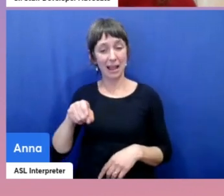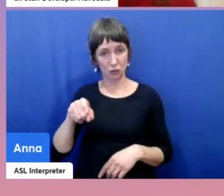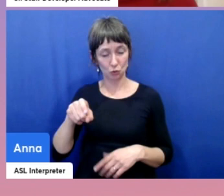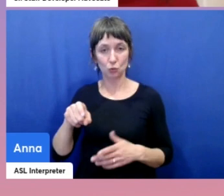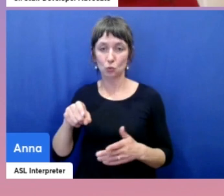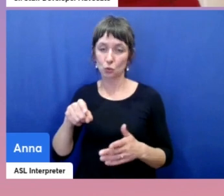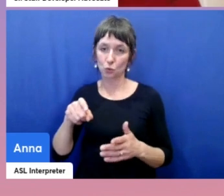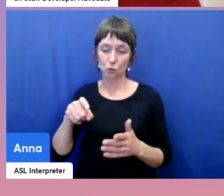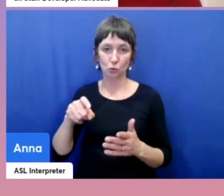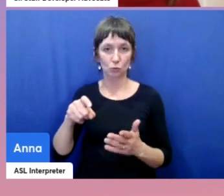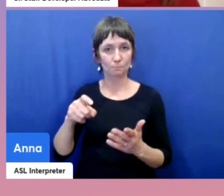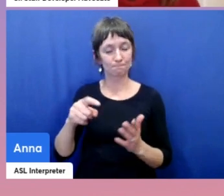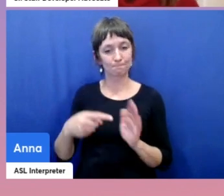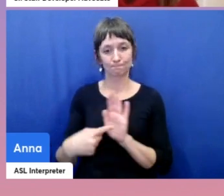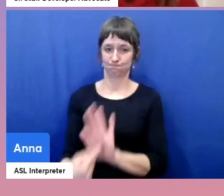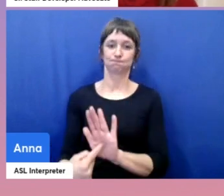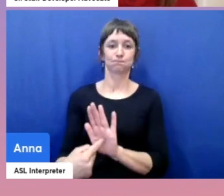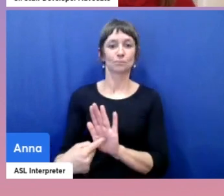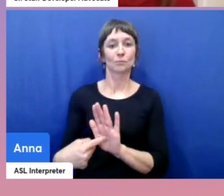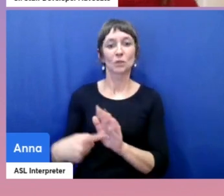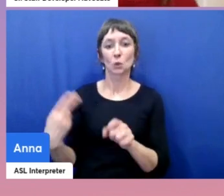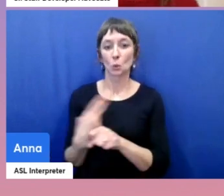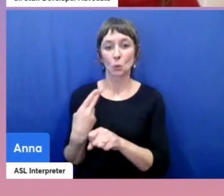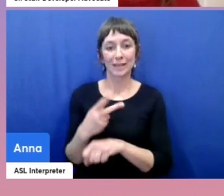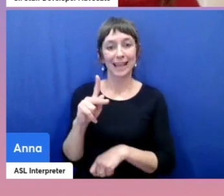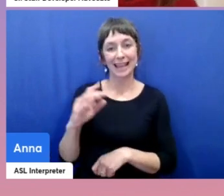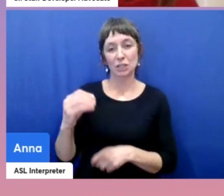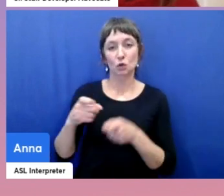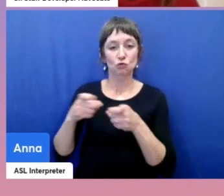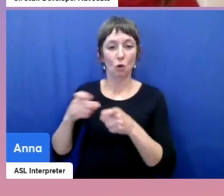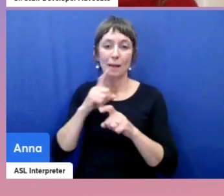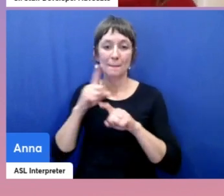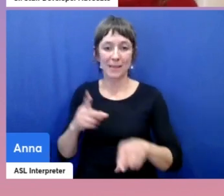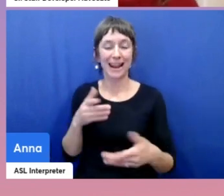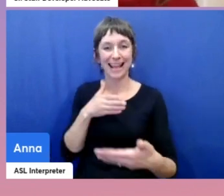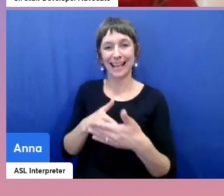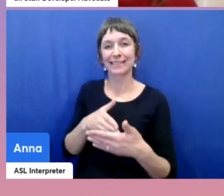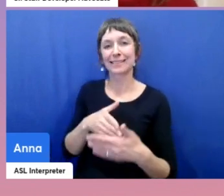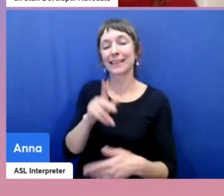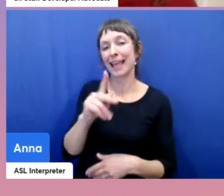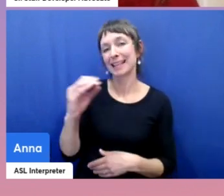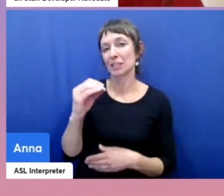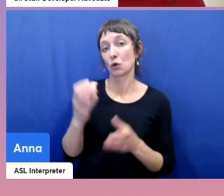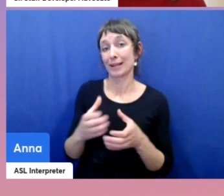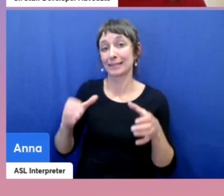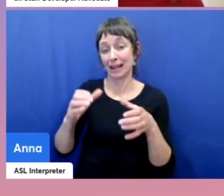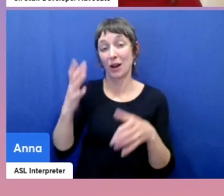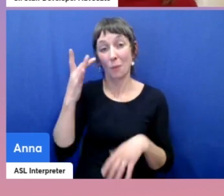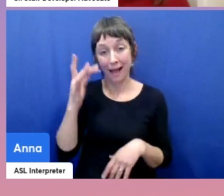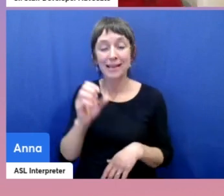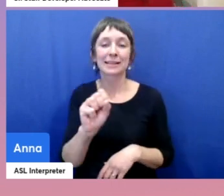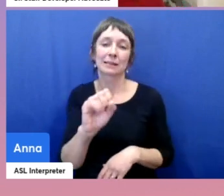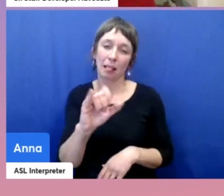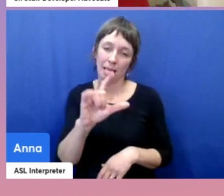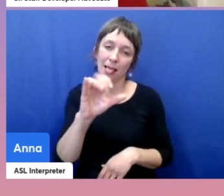explicitly invoke the K0s controller command against the K0s container, all because of the Silicon Mac